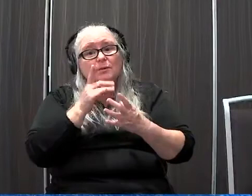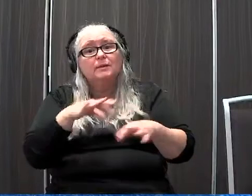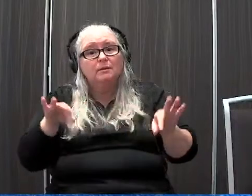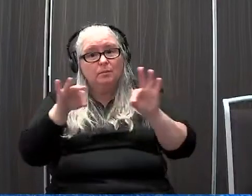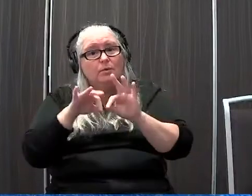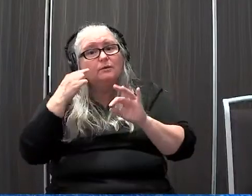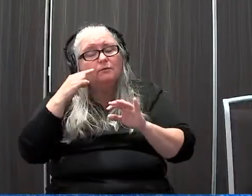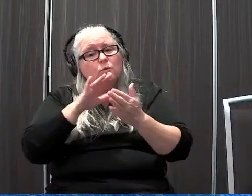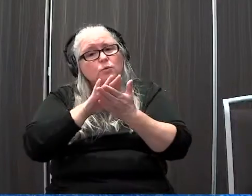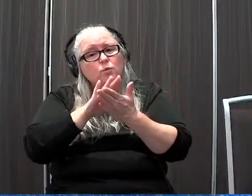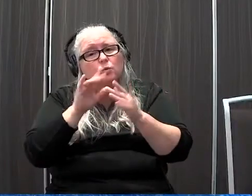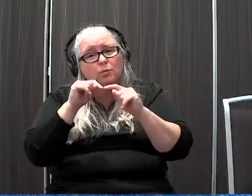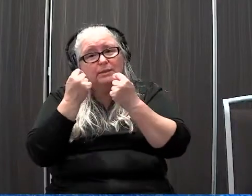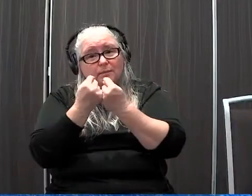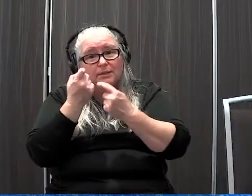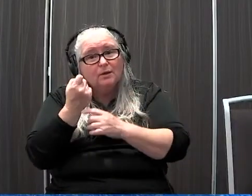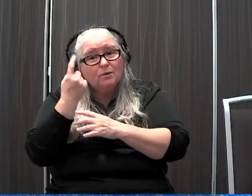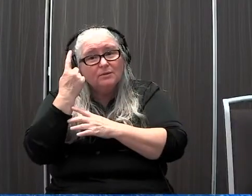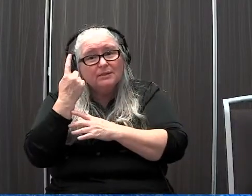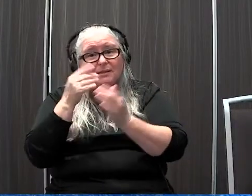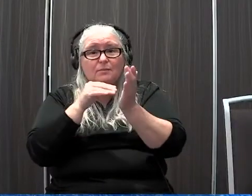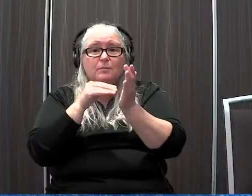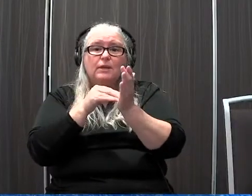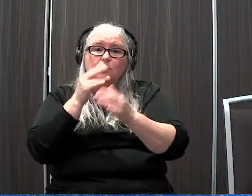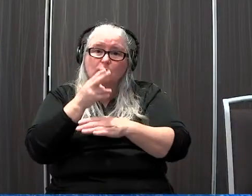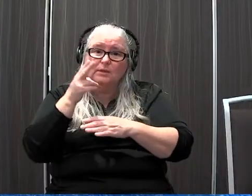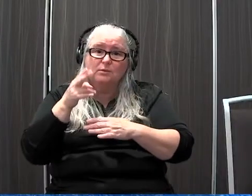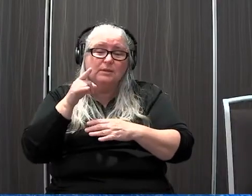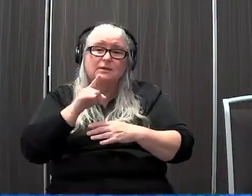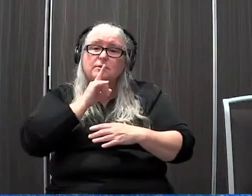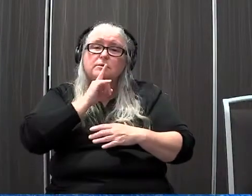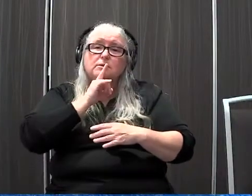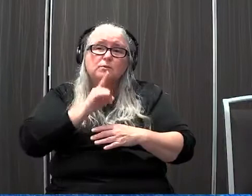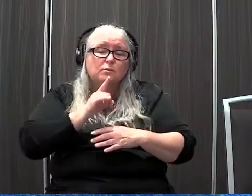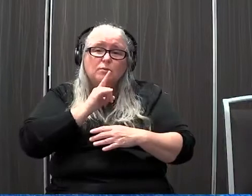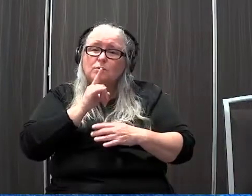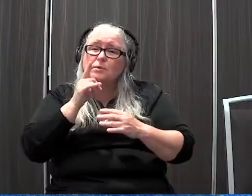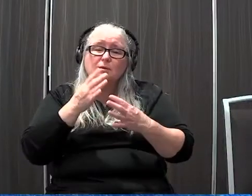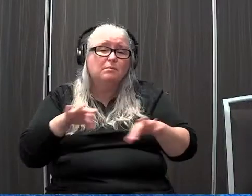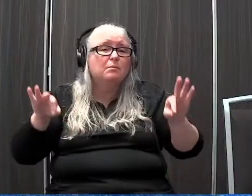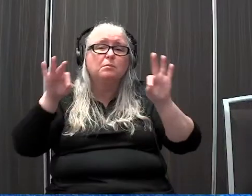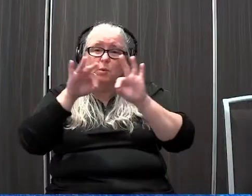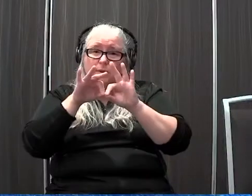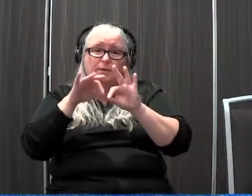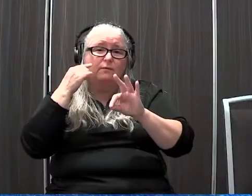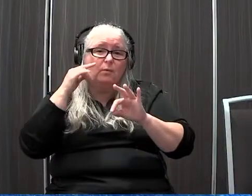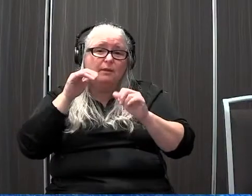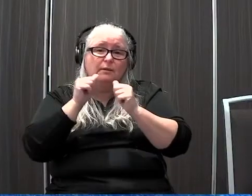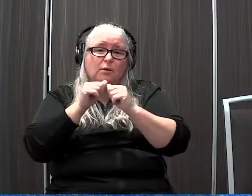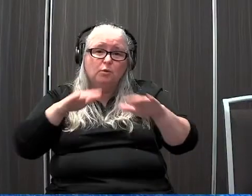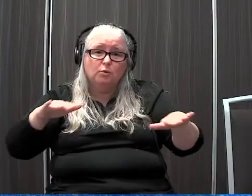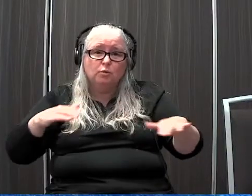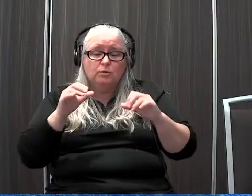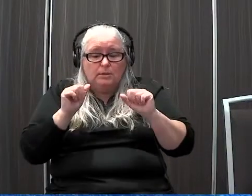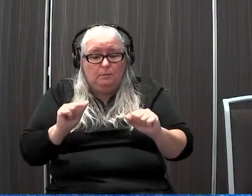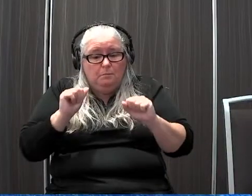teams to understand the medical history of the child because it plays a huge role in their ability to learn currently.